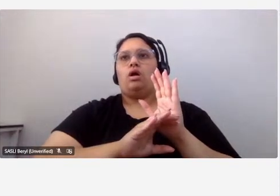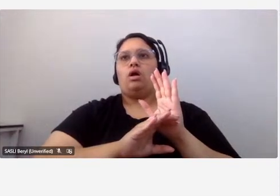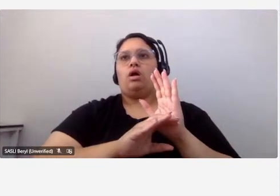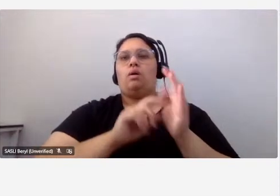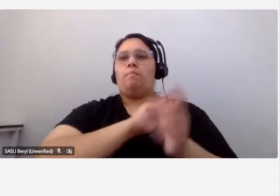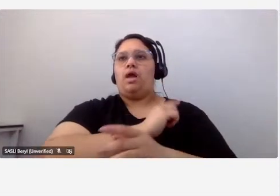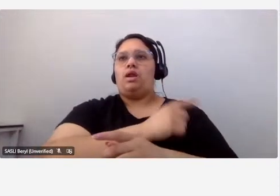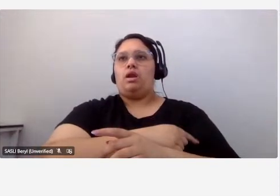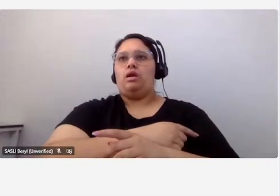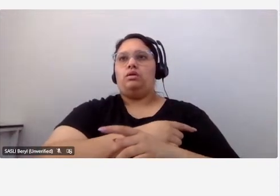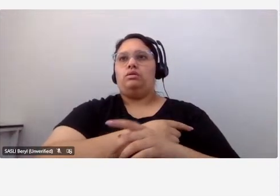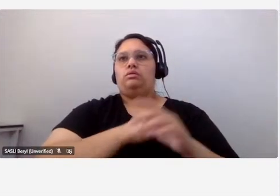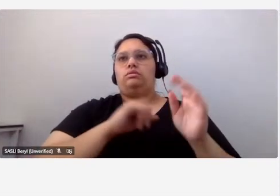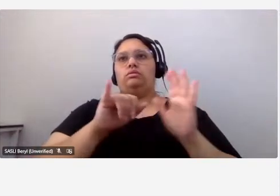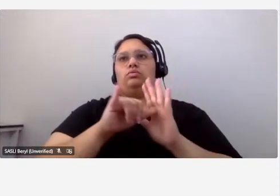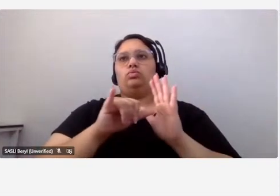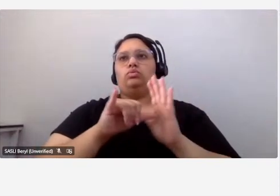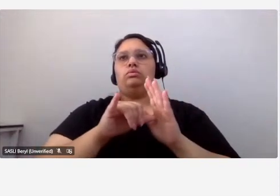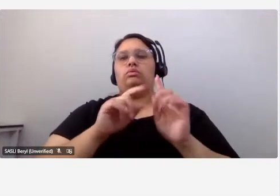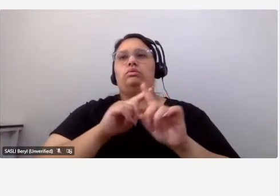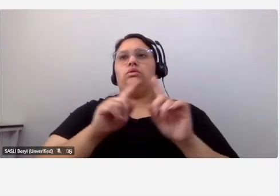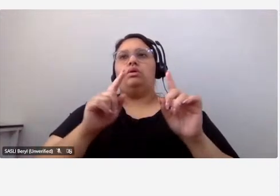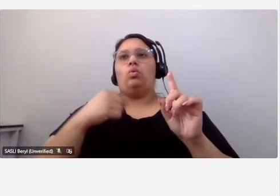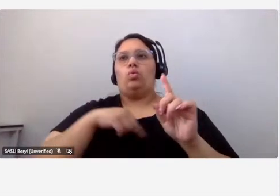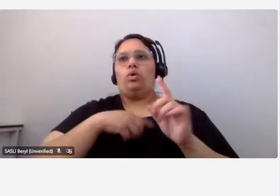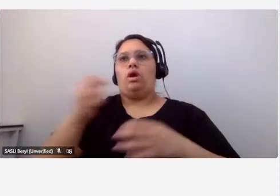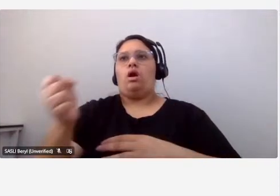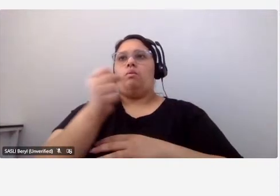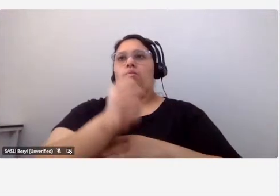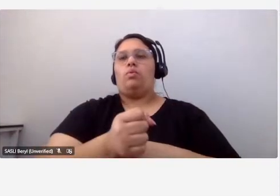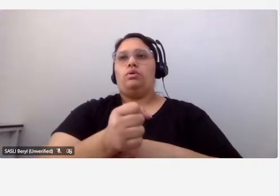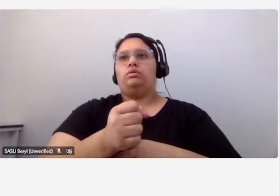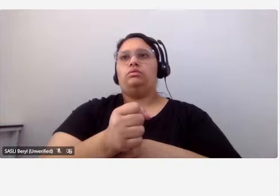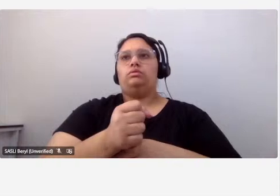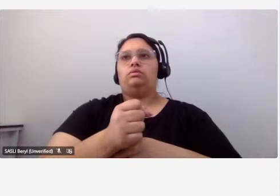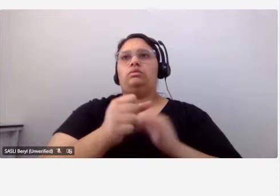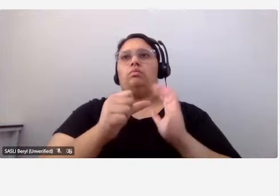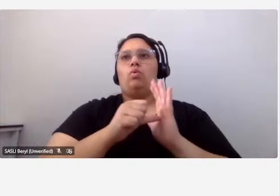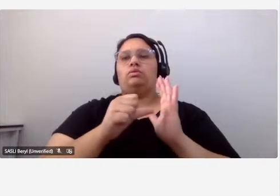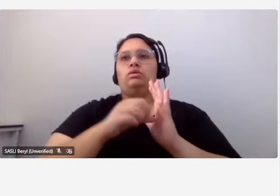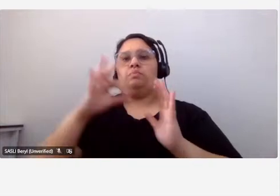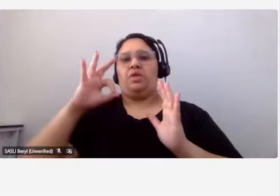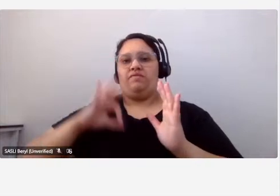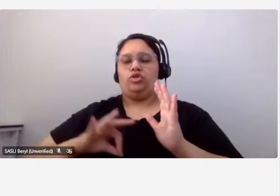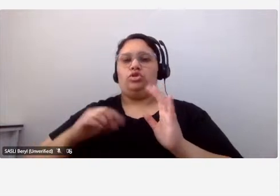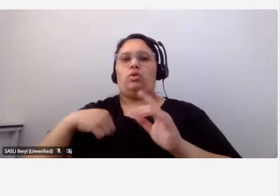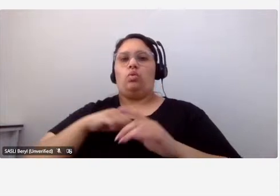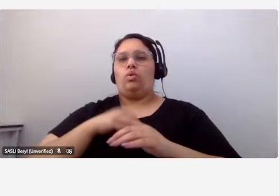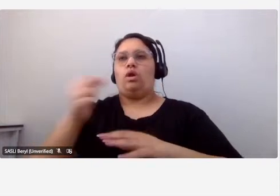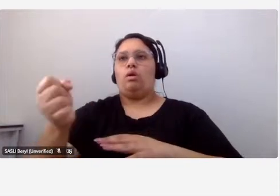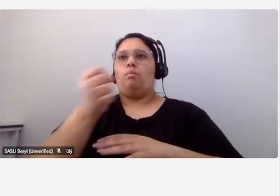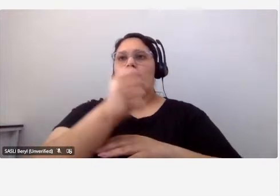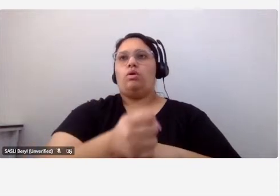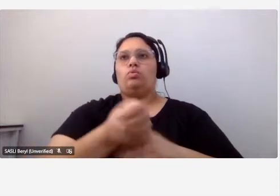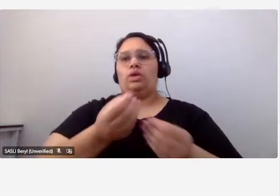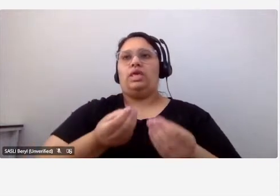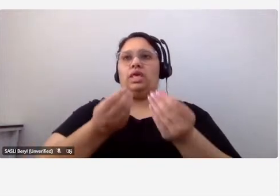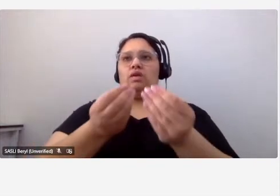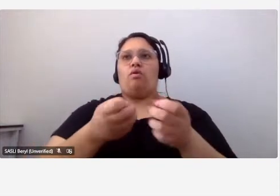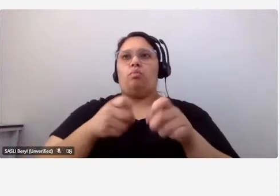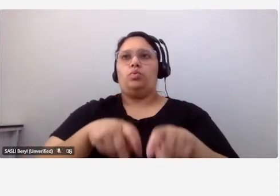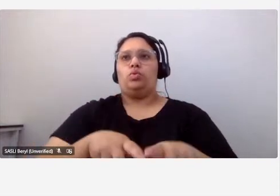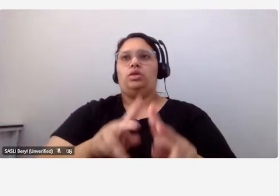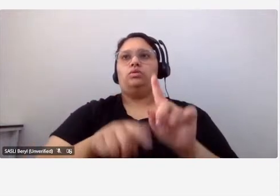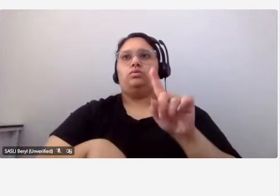to mitigate that, we appoint EPWP beneficiaries, we give opportunities